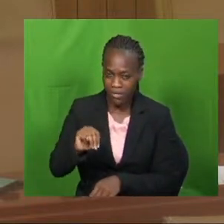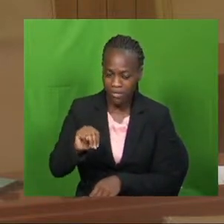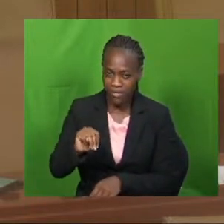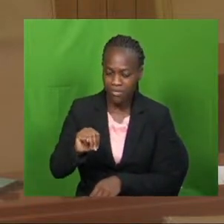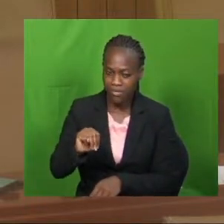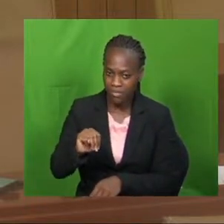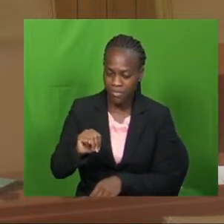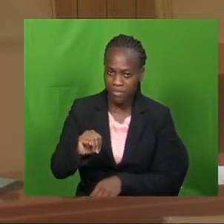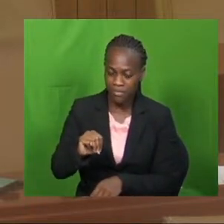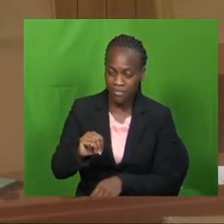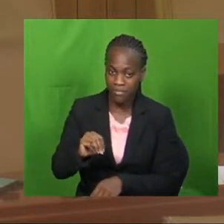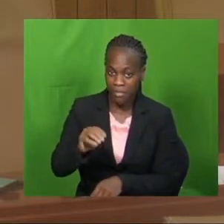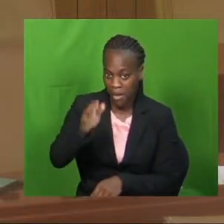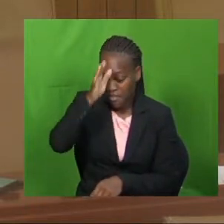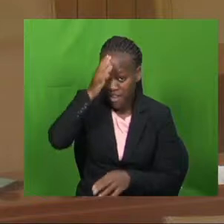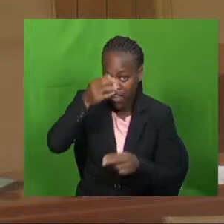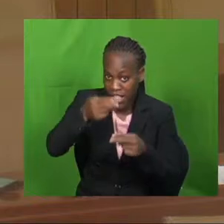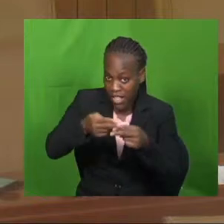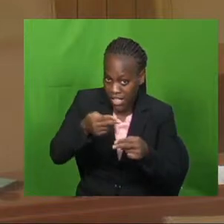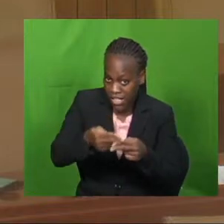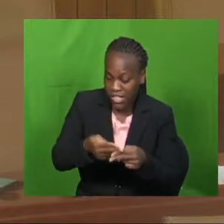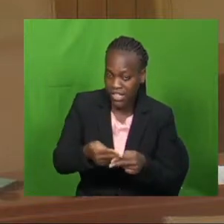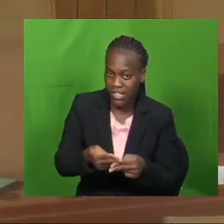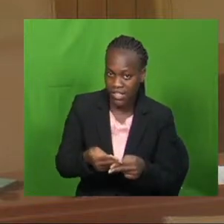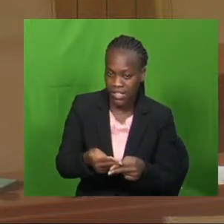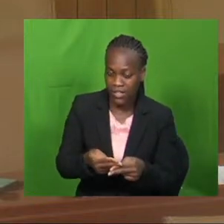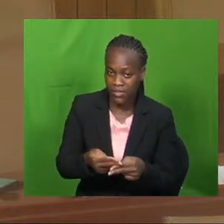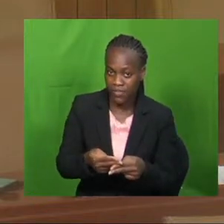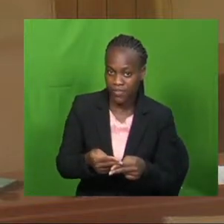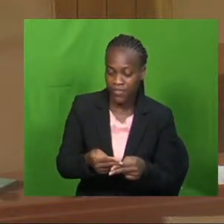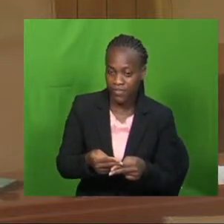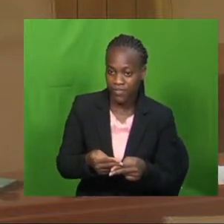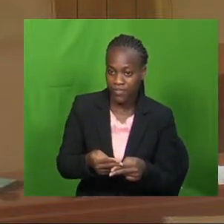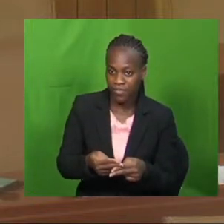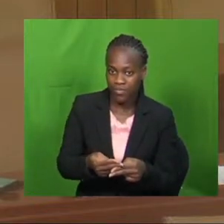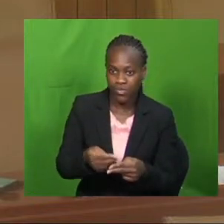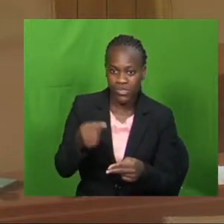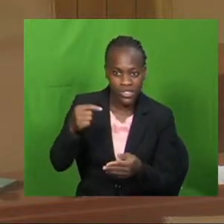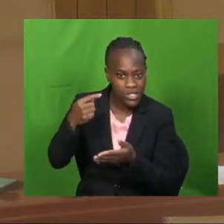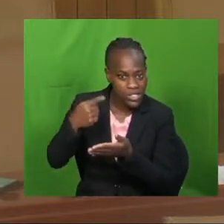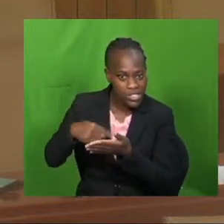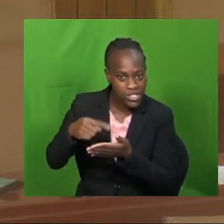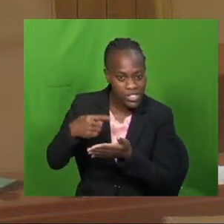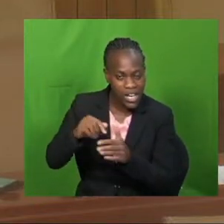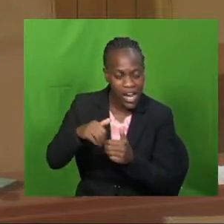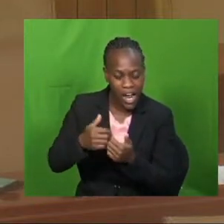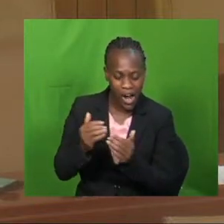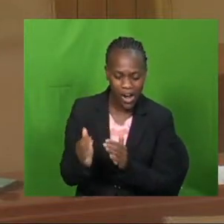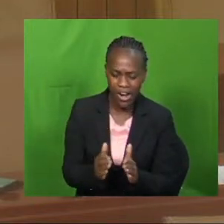So we have to correct the arrangement of my good friend's name.